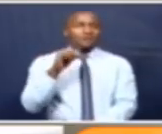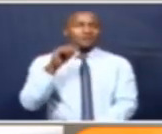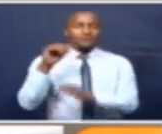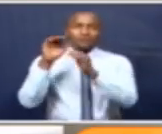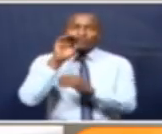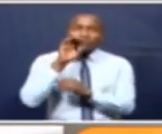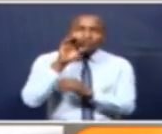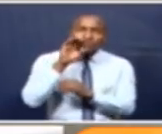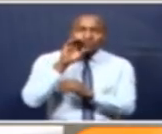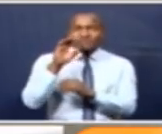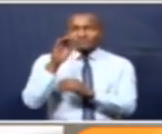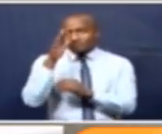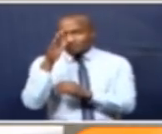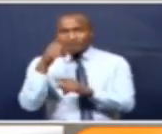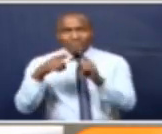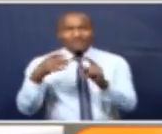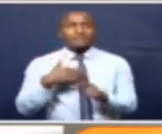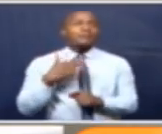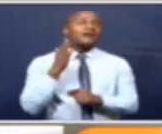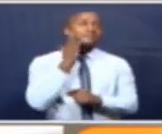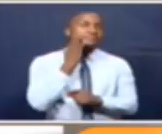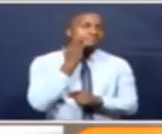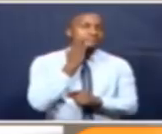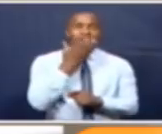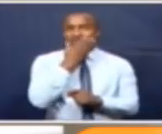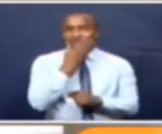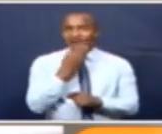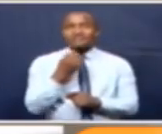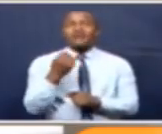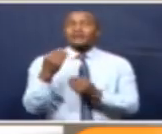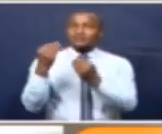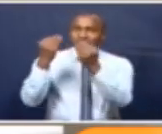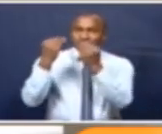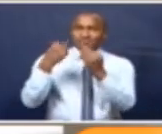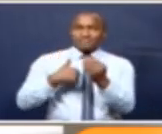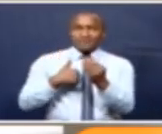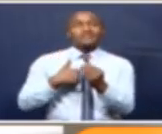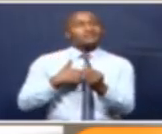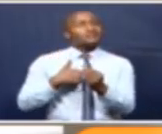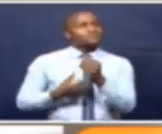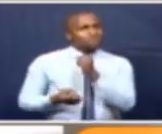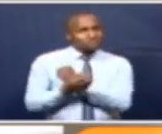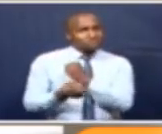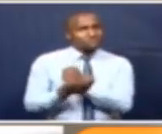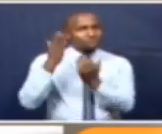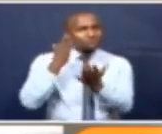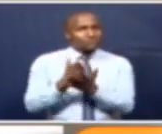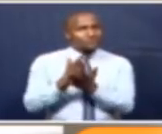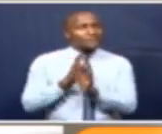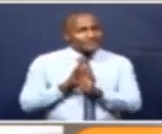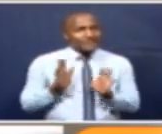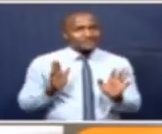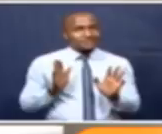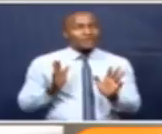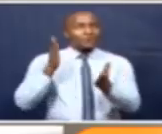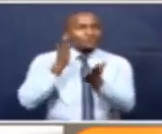there. But my mother and father taught me to be a person who stands for the truth, whether that truth is going to lead you